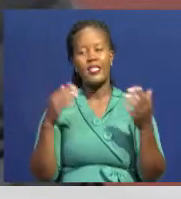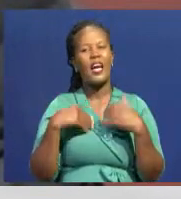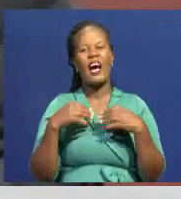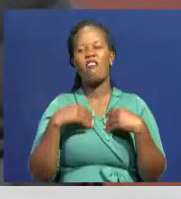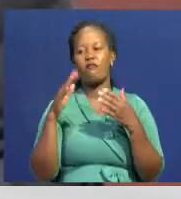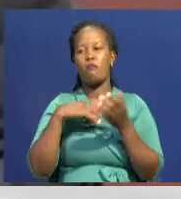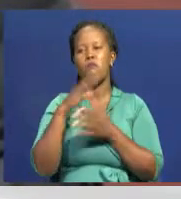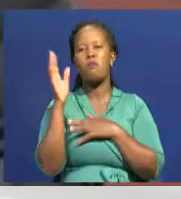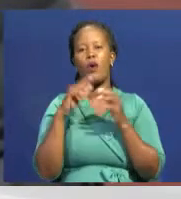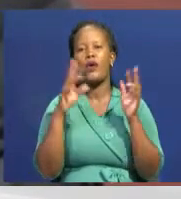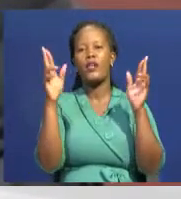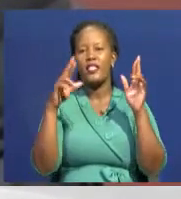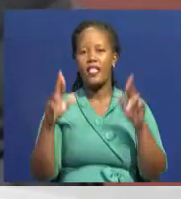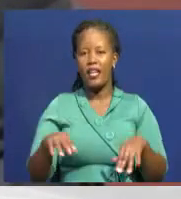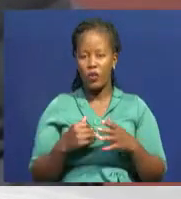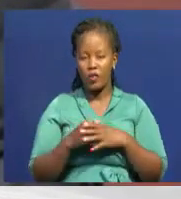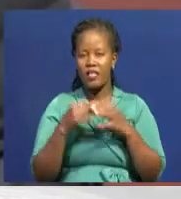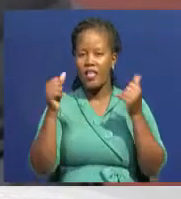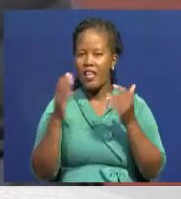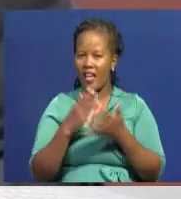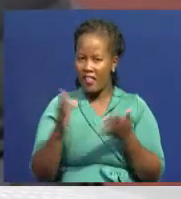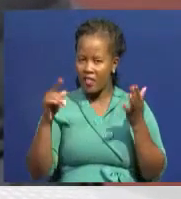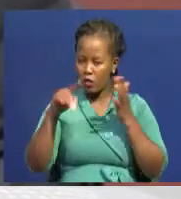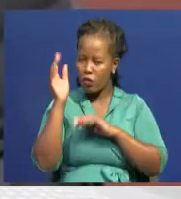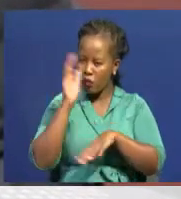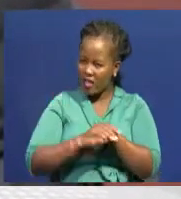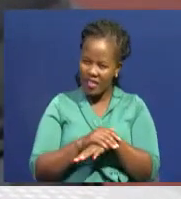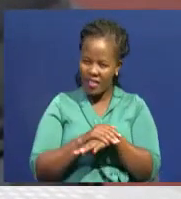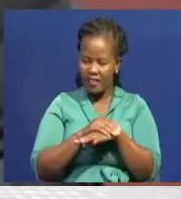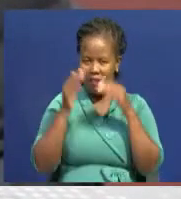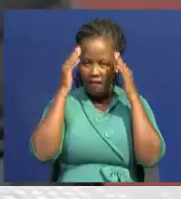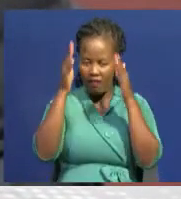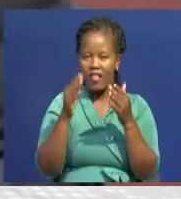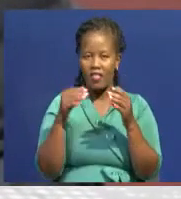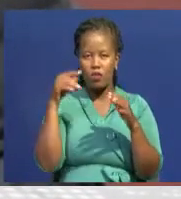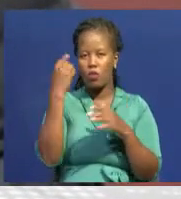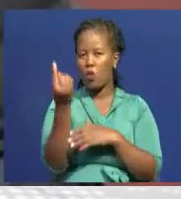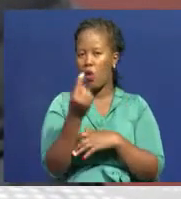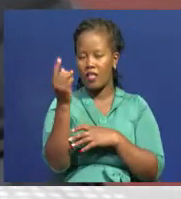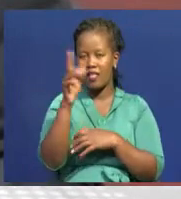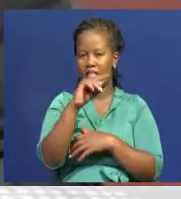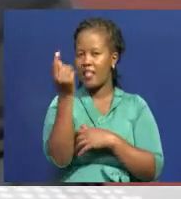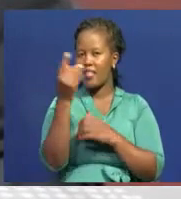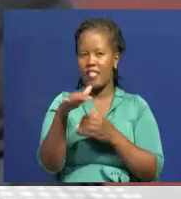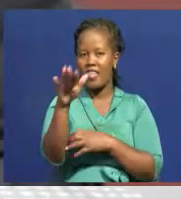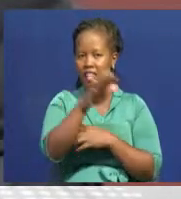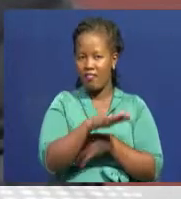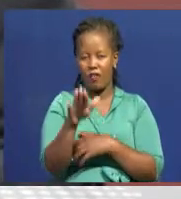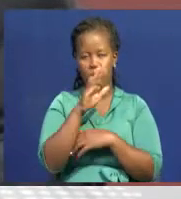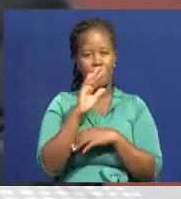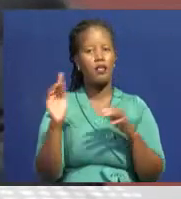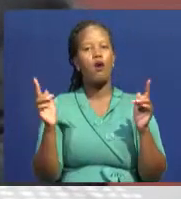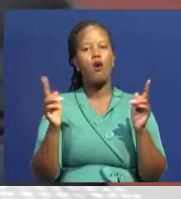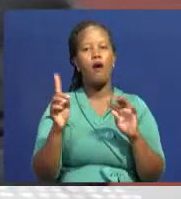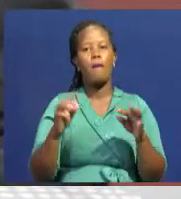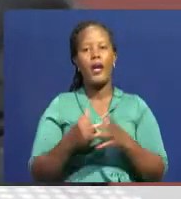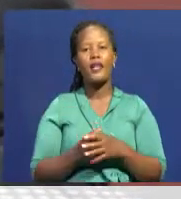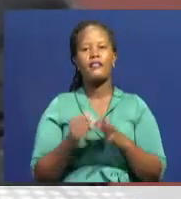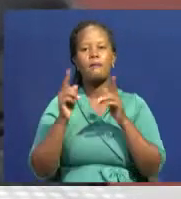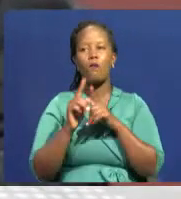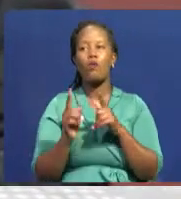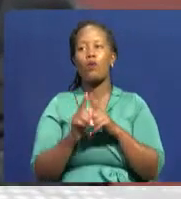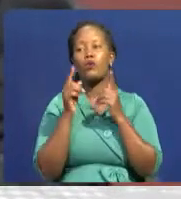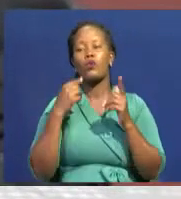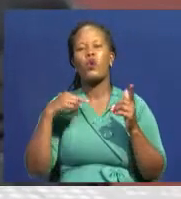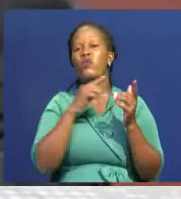international. So whatever you're going to get is not domesticated to the Kenyan environment. And there, I think, again, you'll find